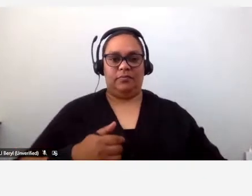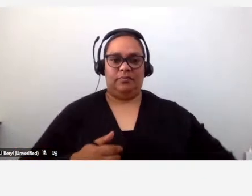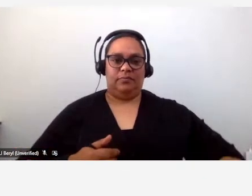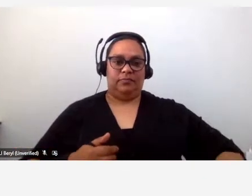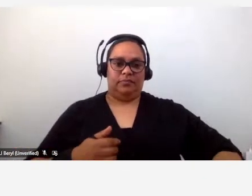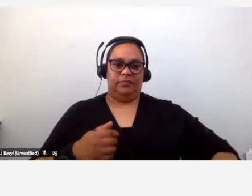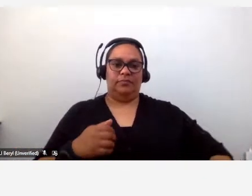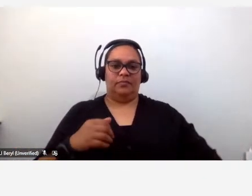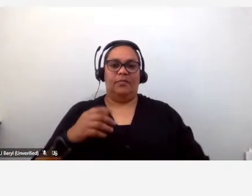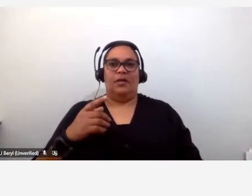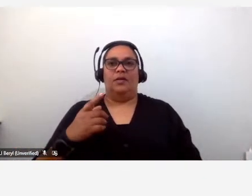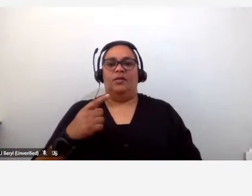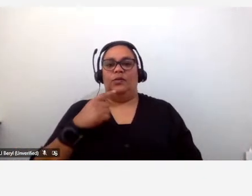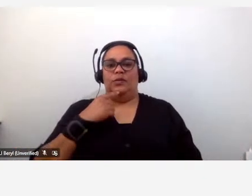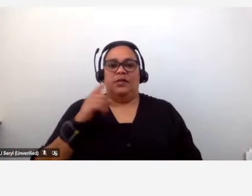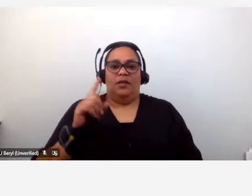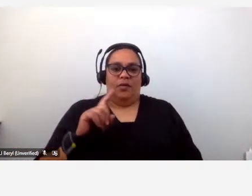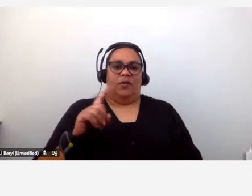to say,